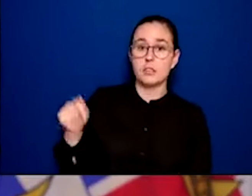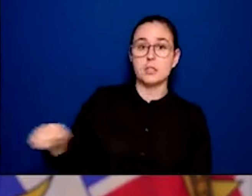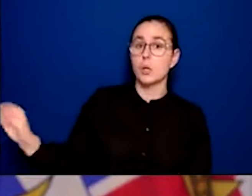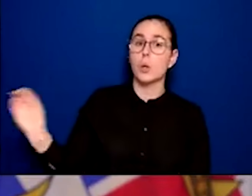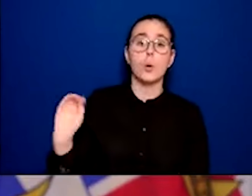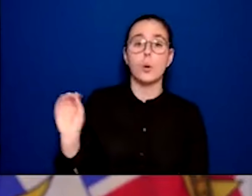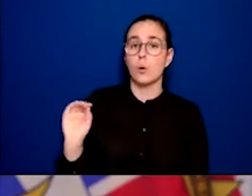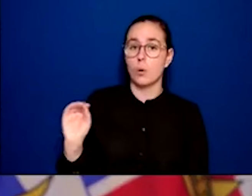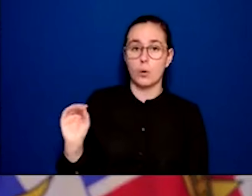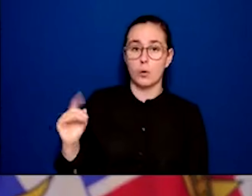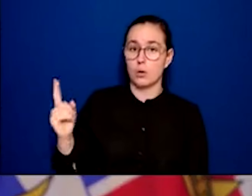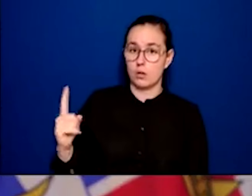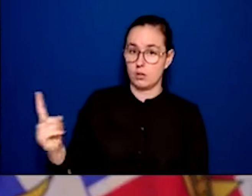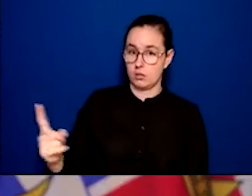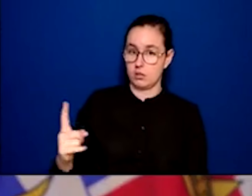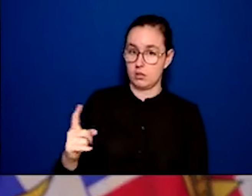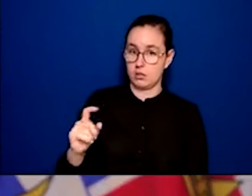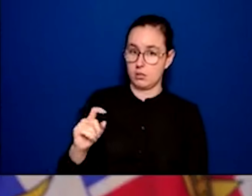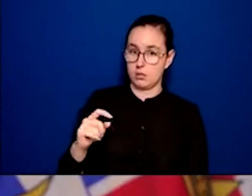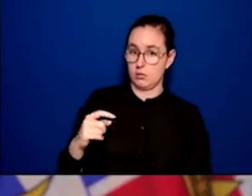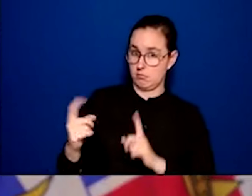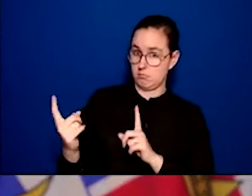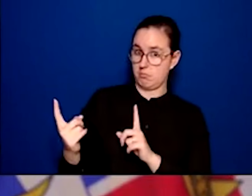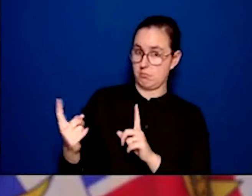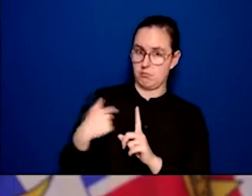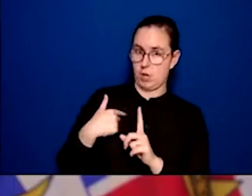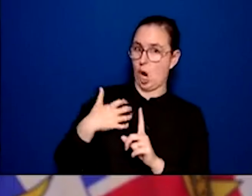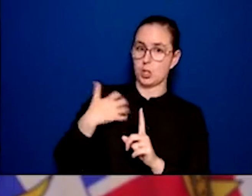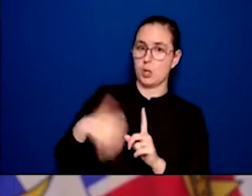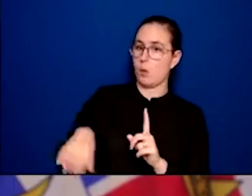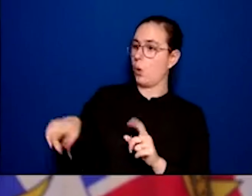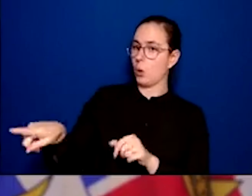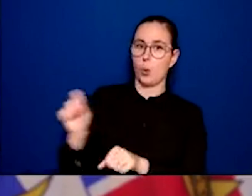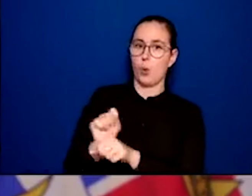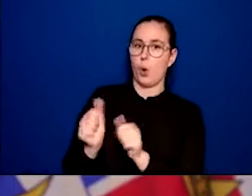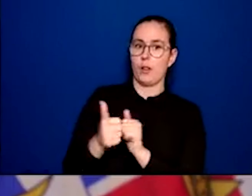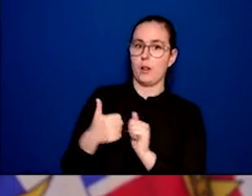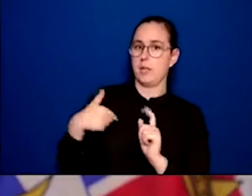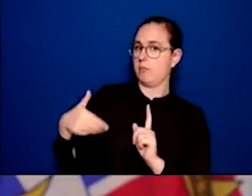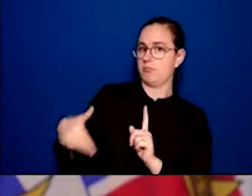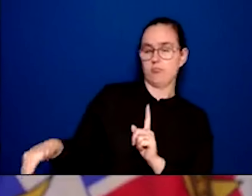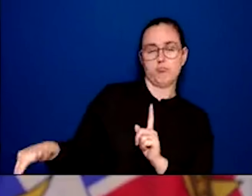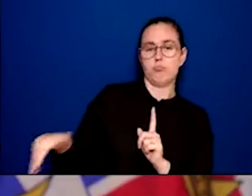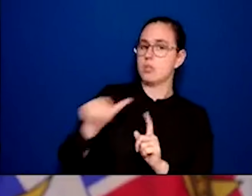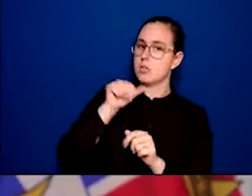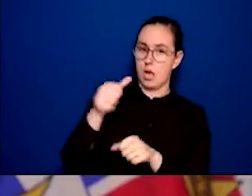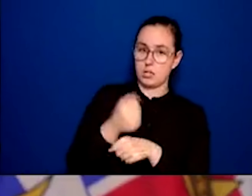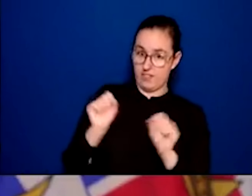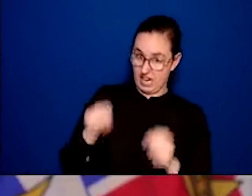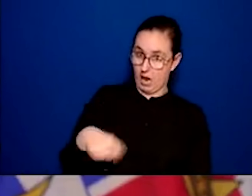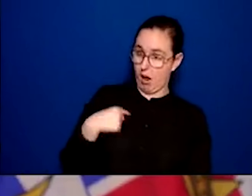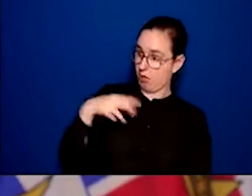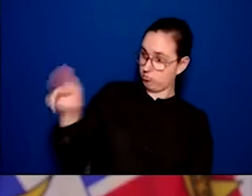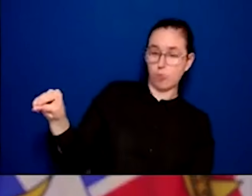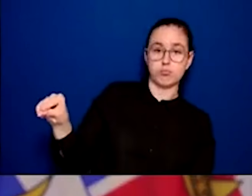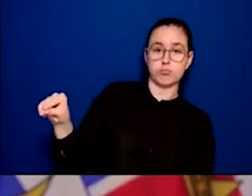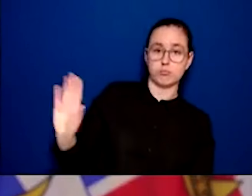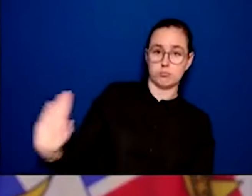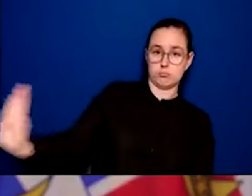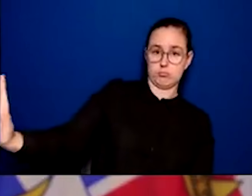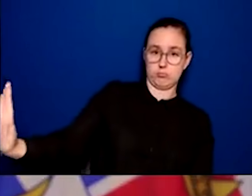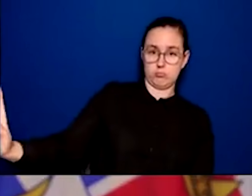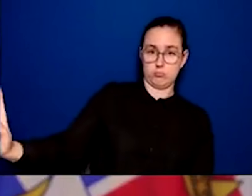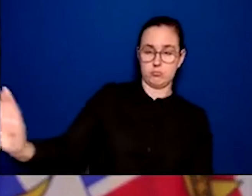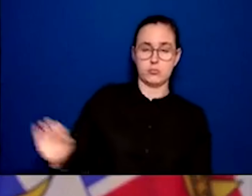Yeah, I'm not sure I'm qualified to answer those questions, I'm afraid. Those are part of